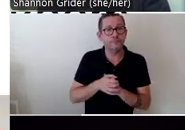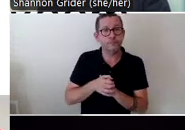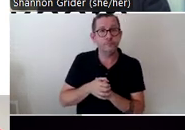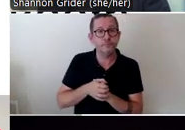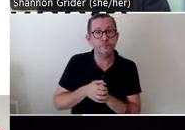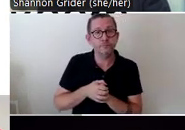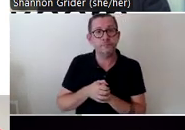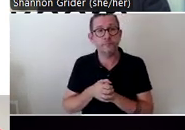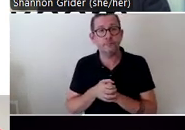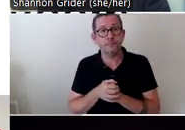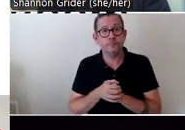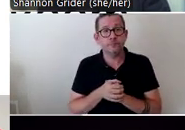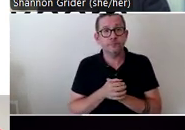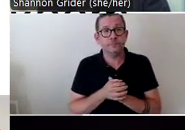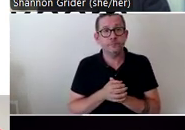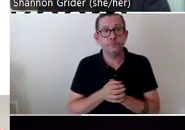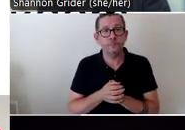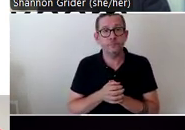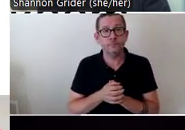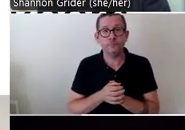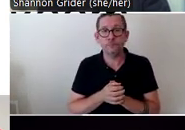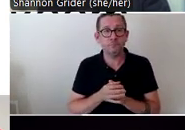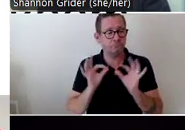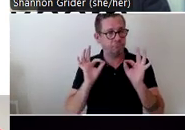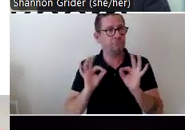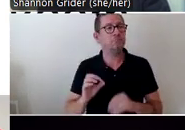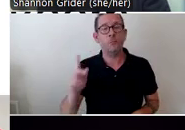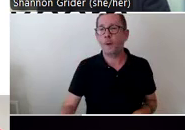Any questions regarding the waiting room setup?